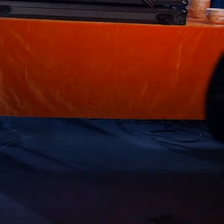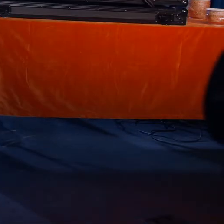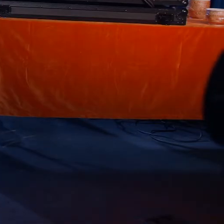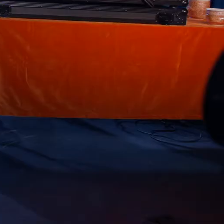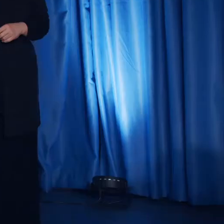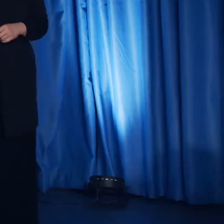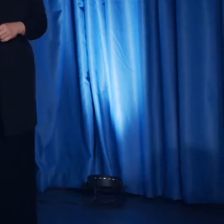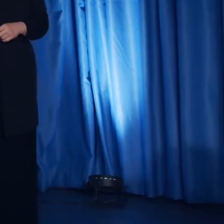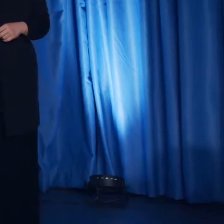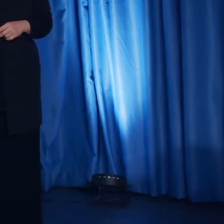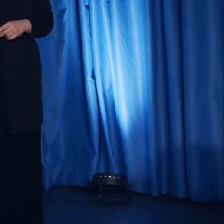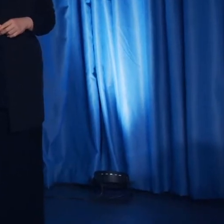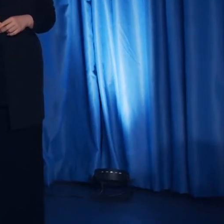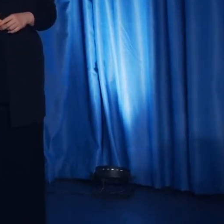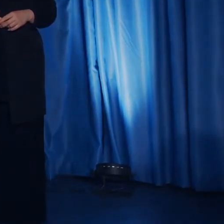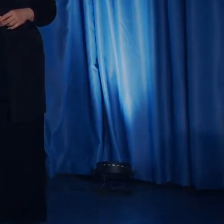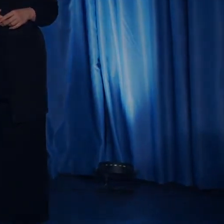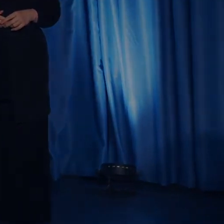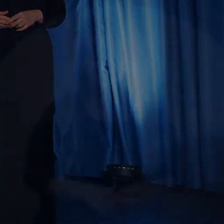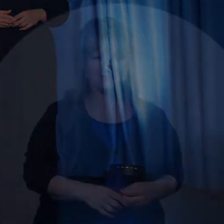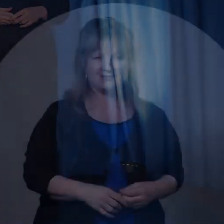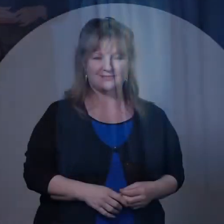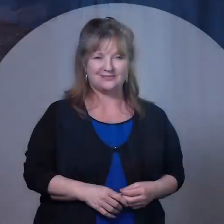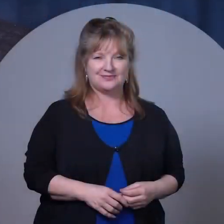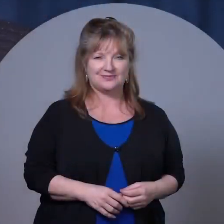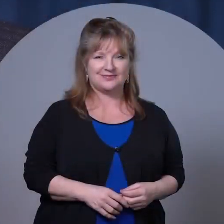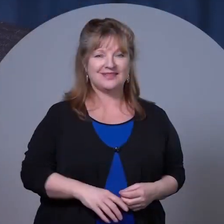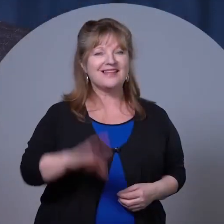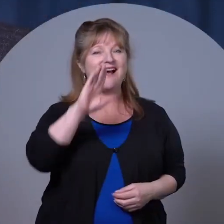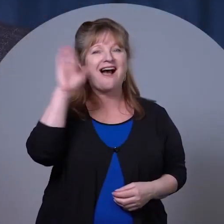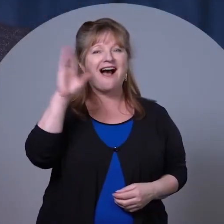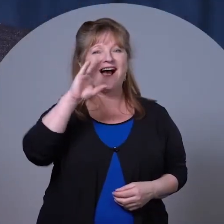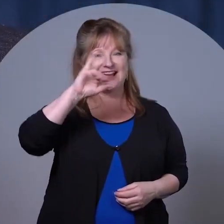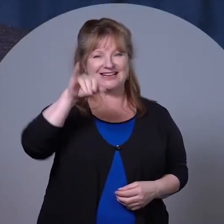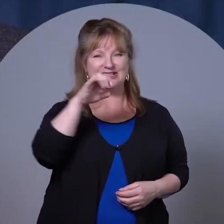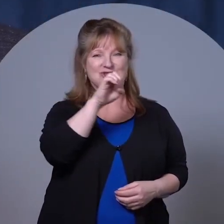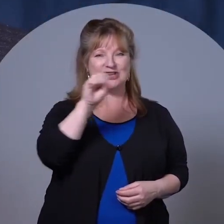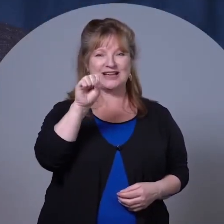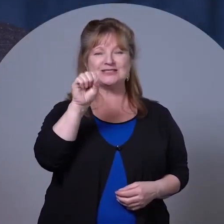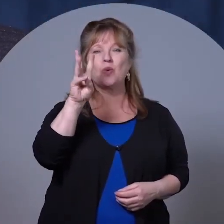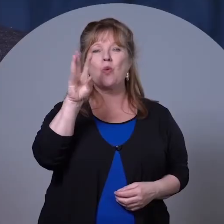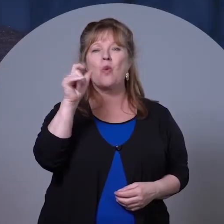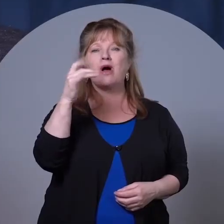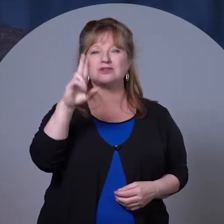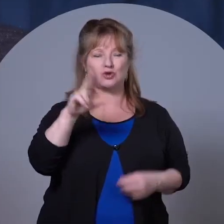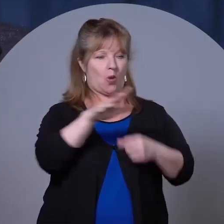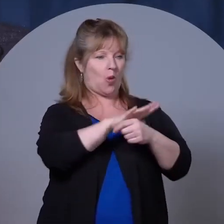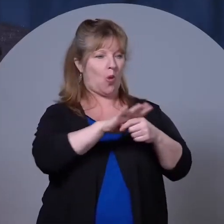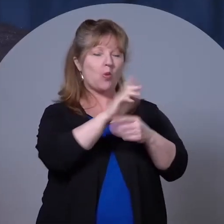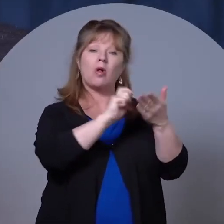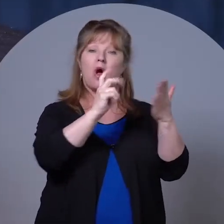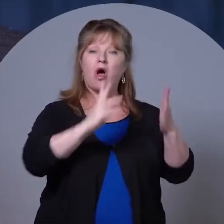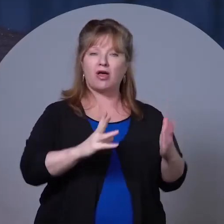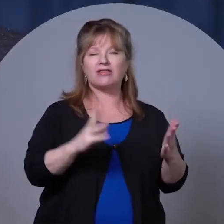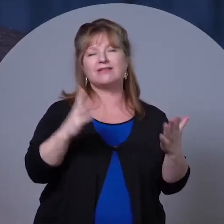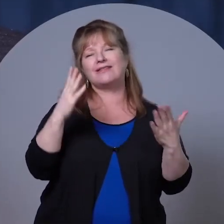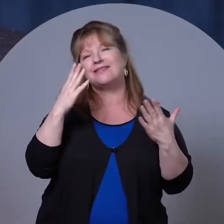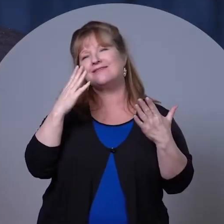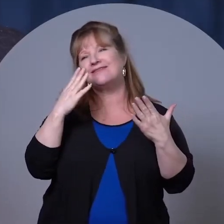for POC artists and trans artists and disabled artists, but also considering resources and spaces that